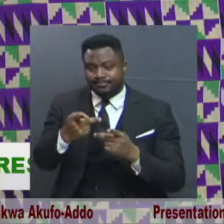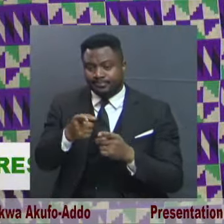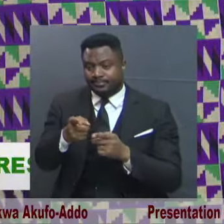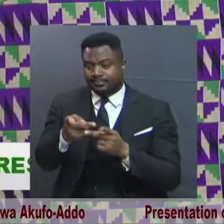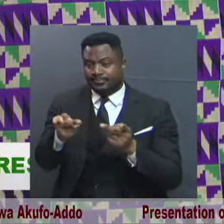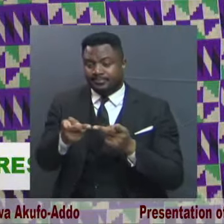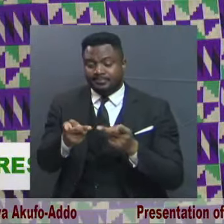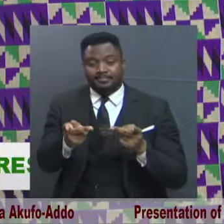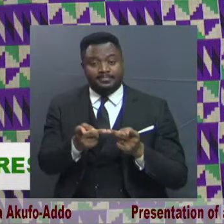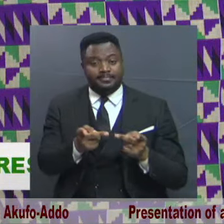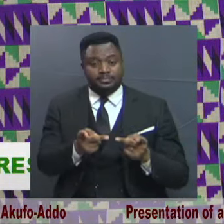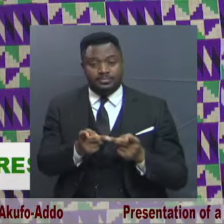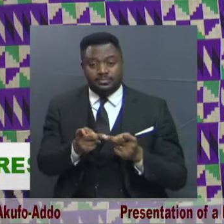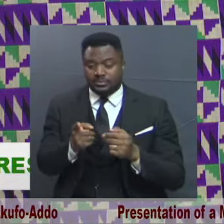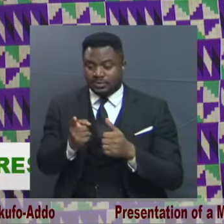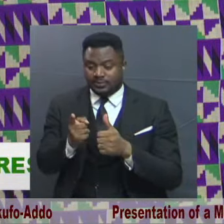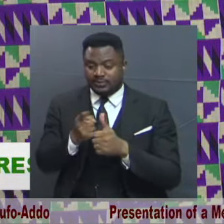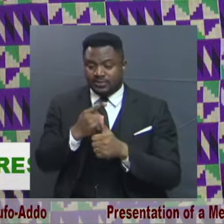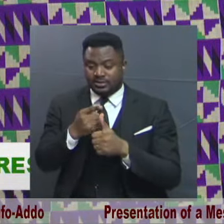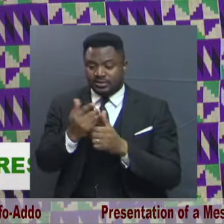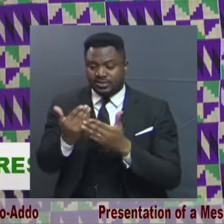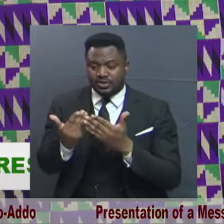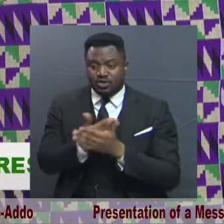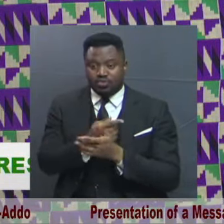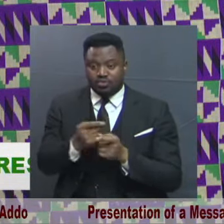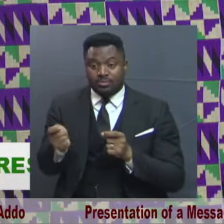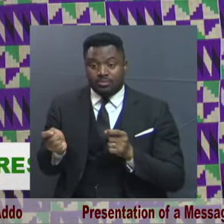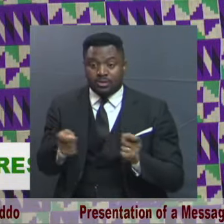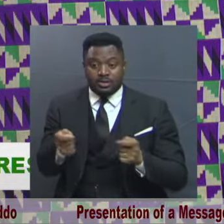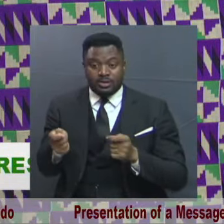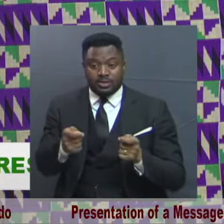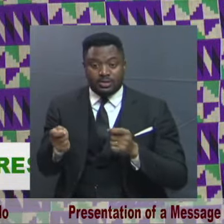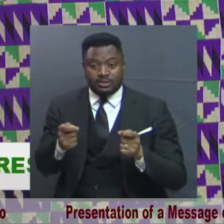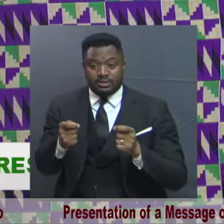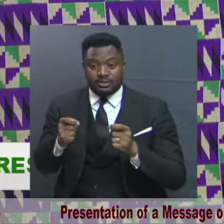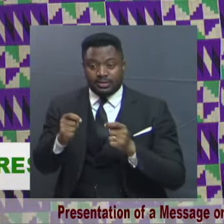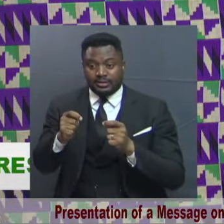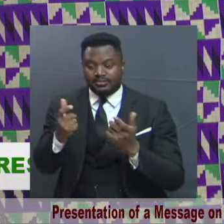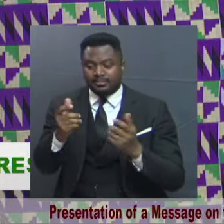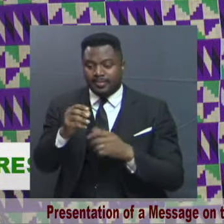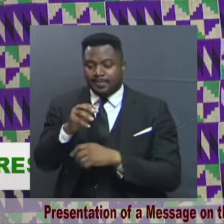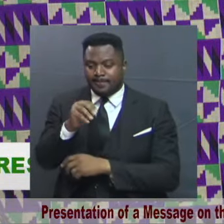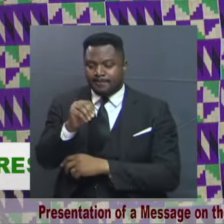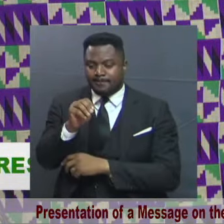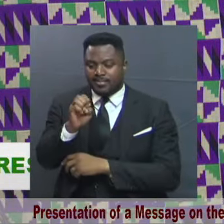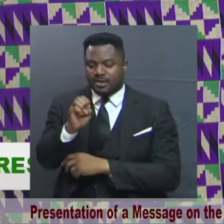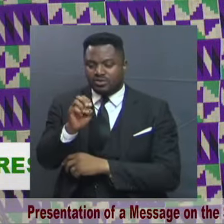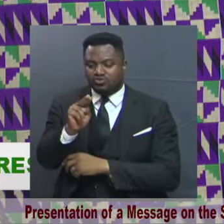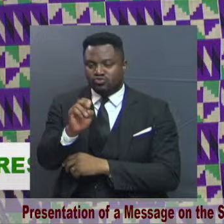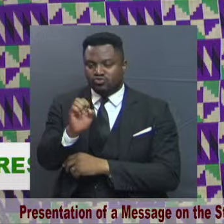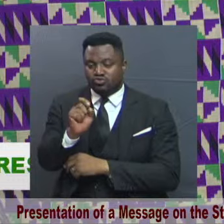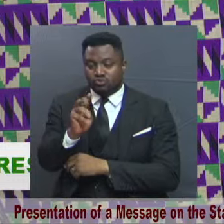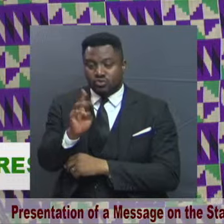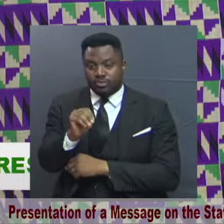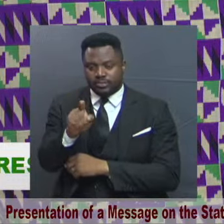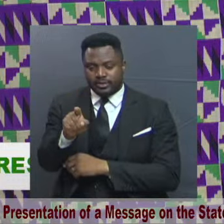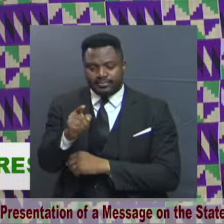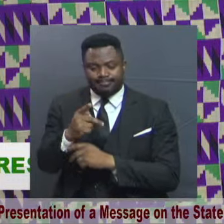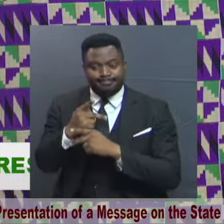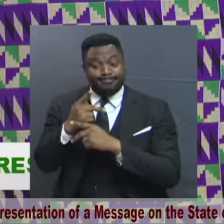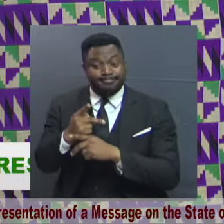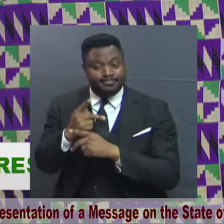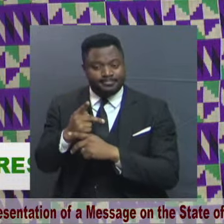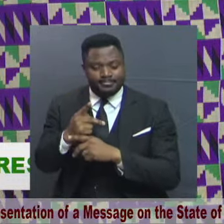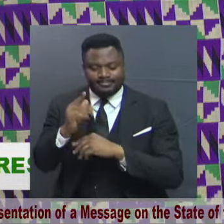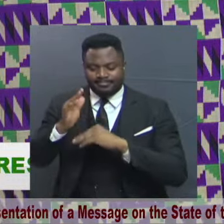sites the first ever K Museum aimed at preserving the cultural heritage in Ghana has been built at